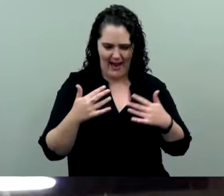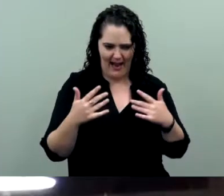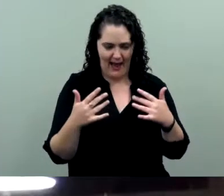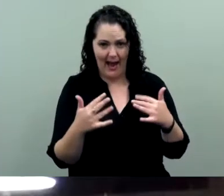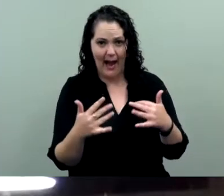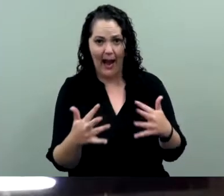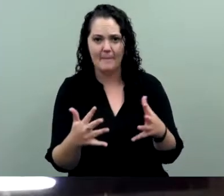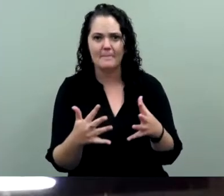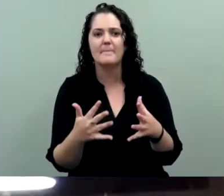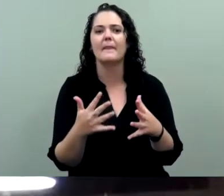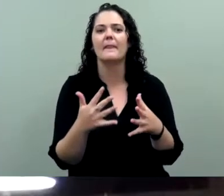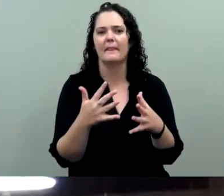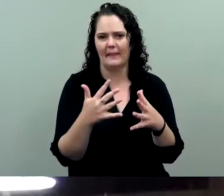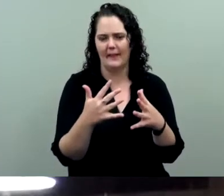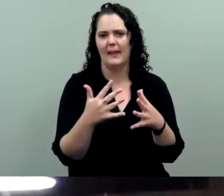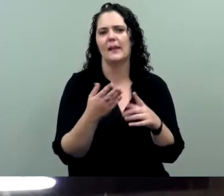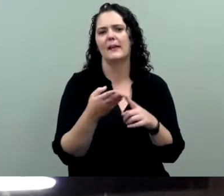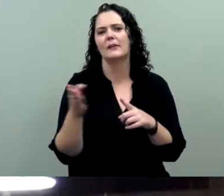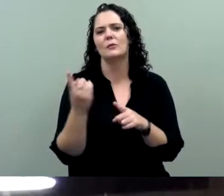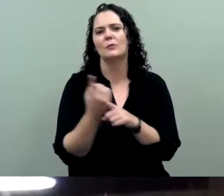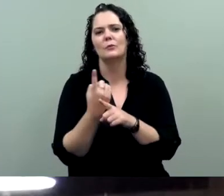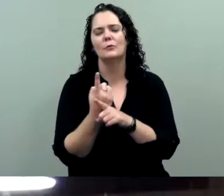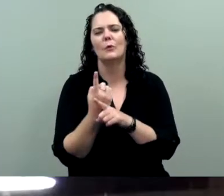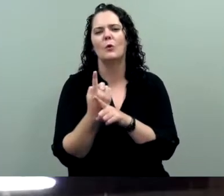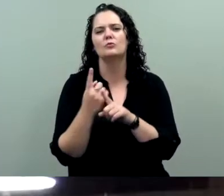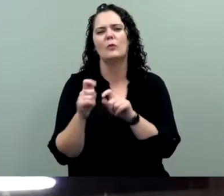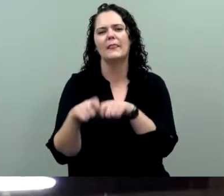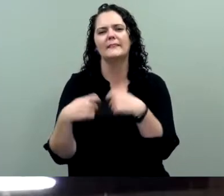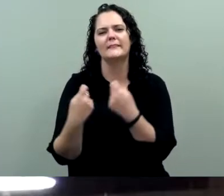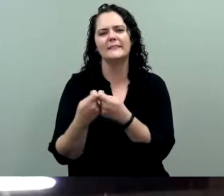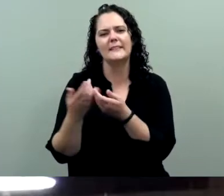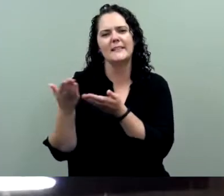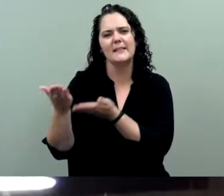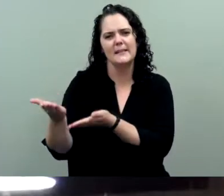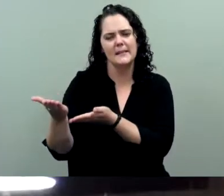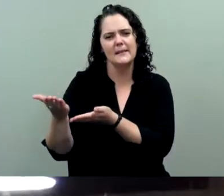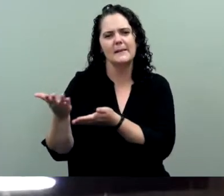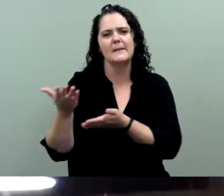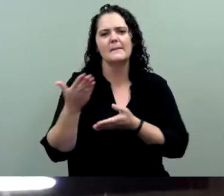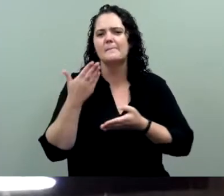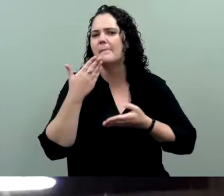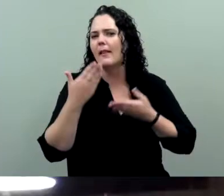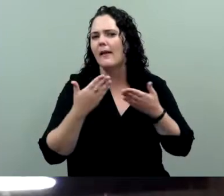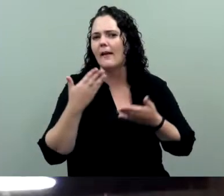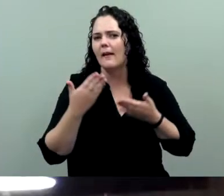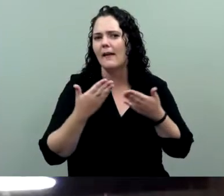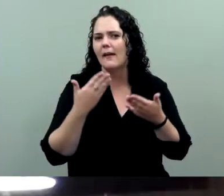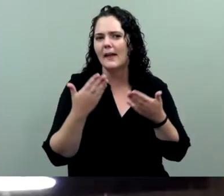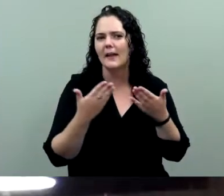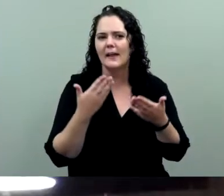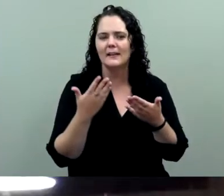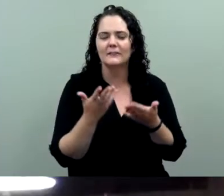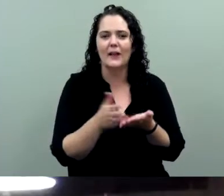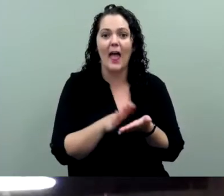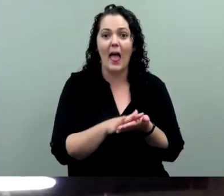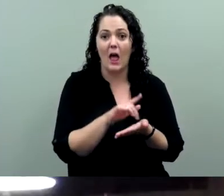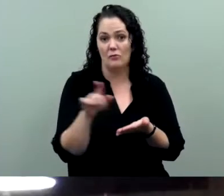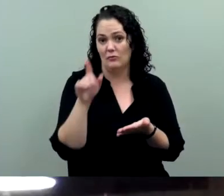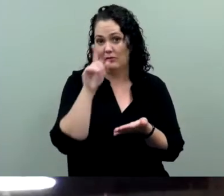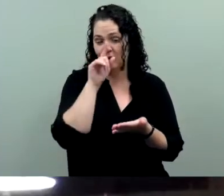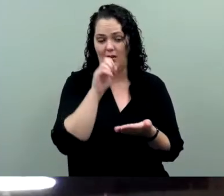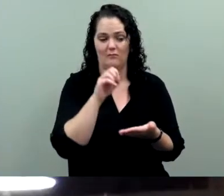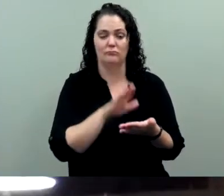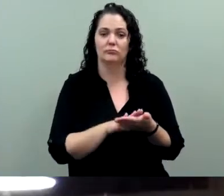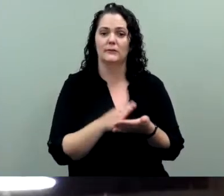at the Queensland Art Gallery so they can talk to you a little bit again how to share the